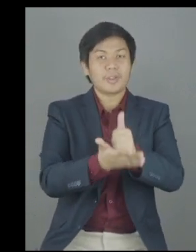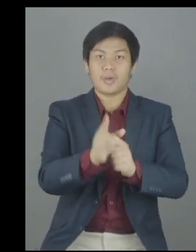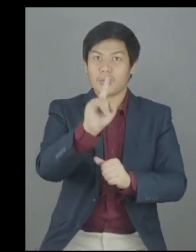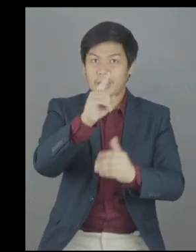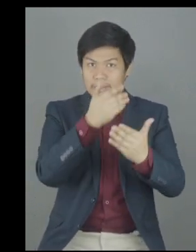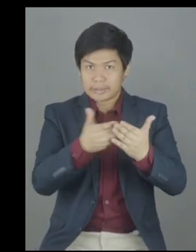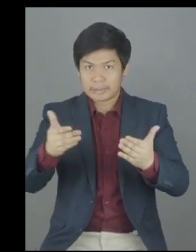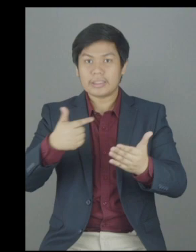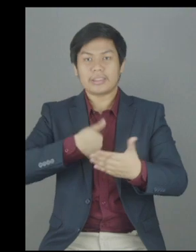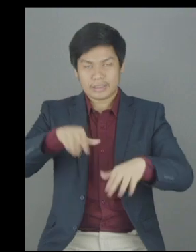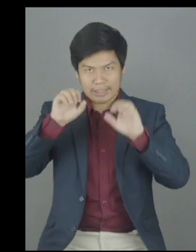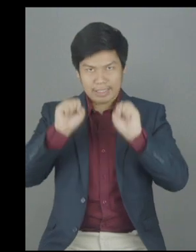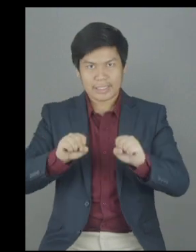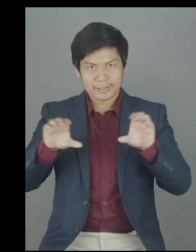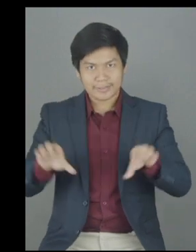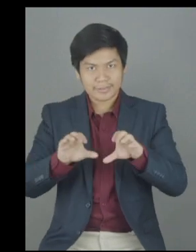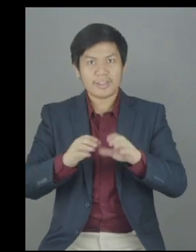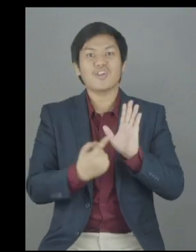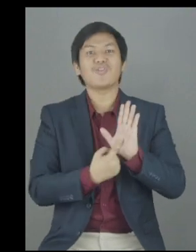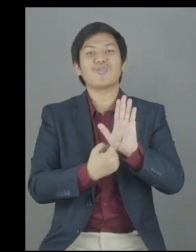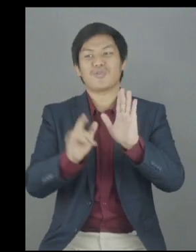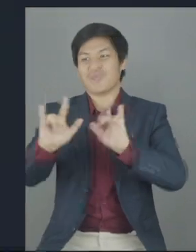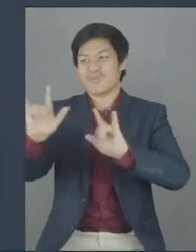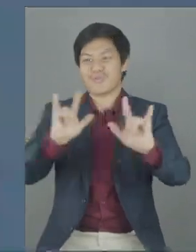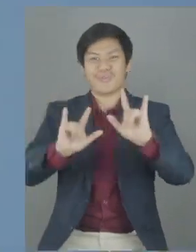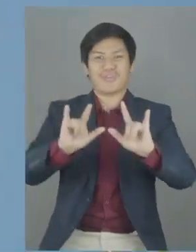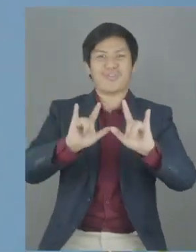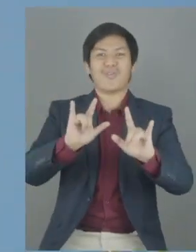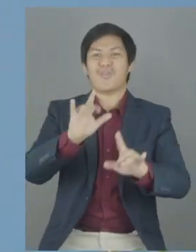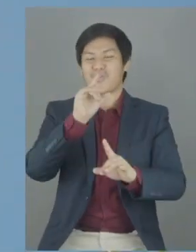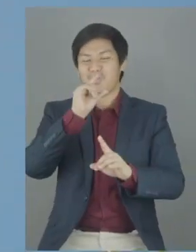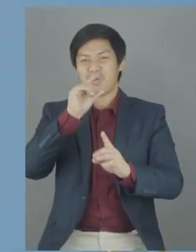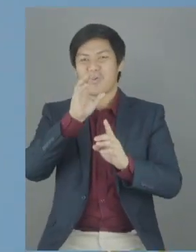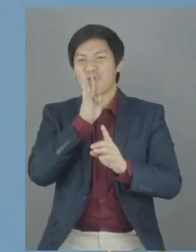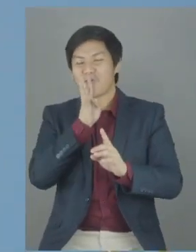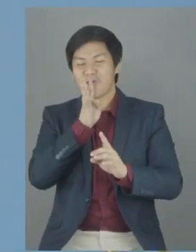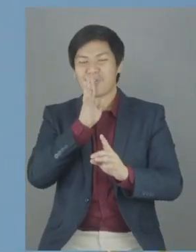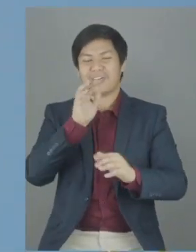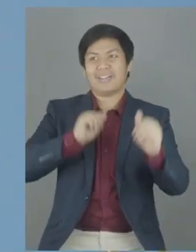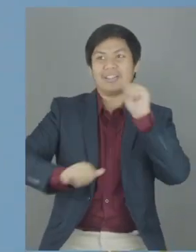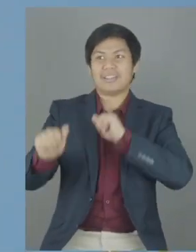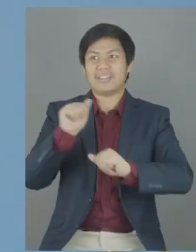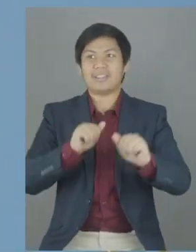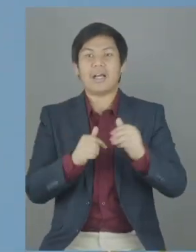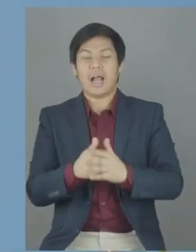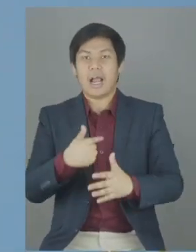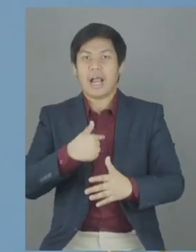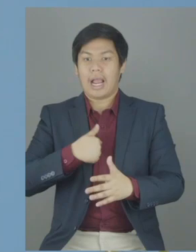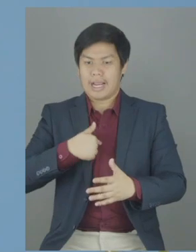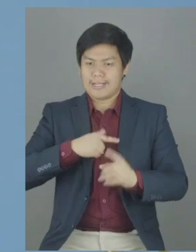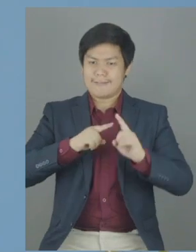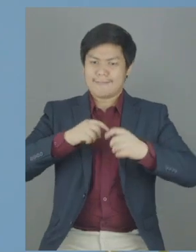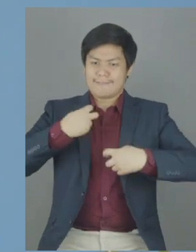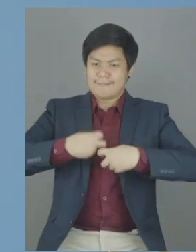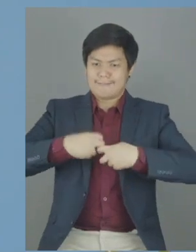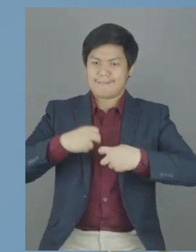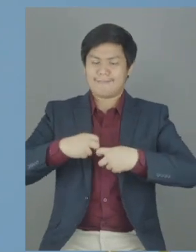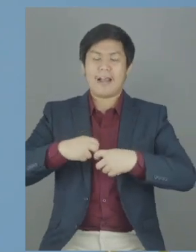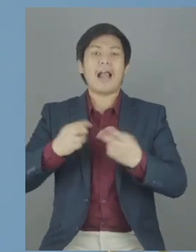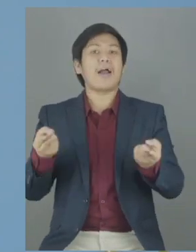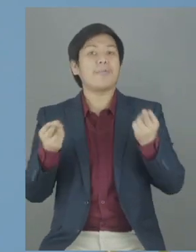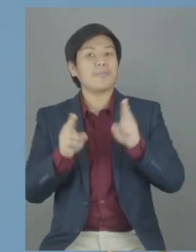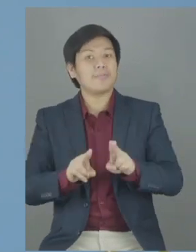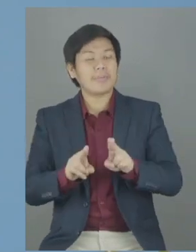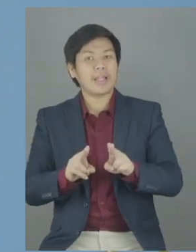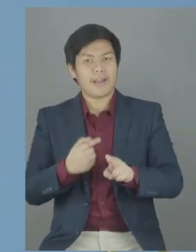things that we can do to show God's love through words and actions. I was in this situation before, and I know the feeling of